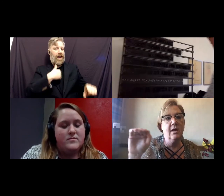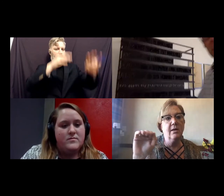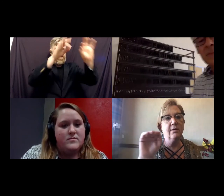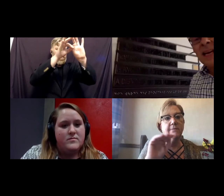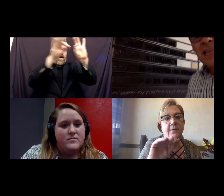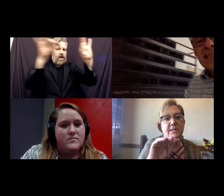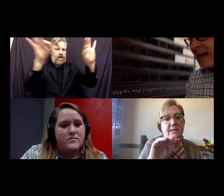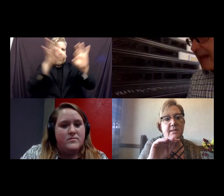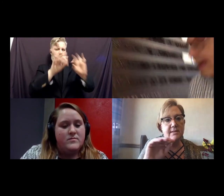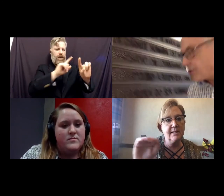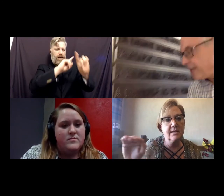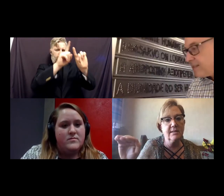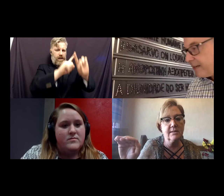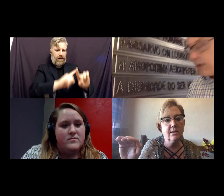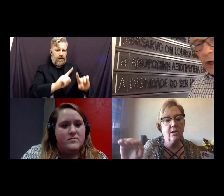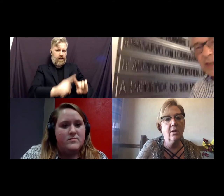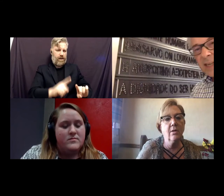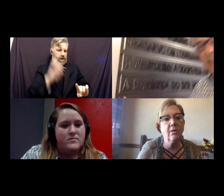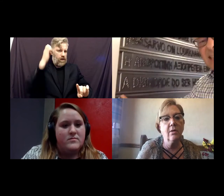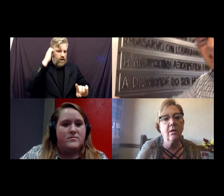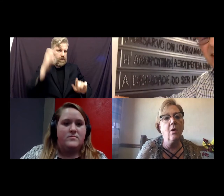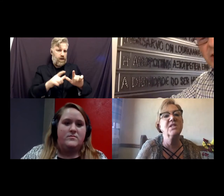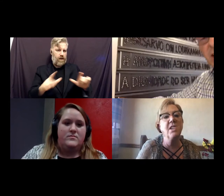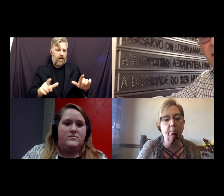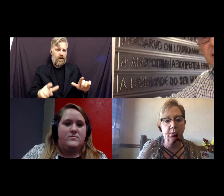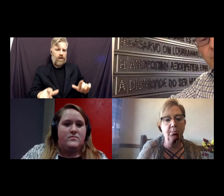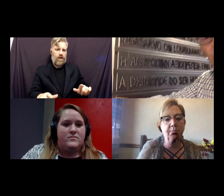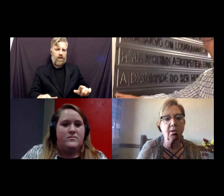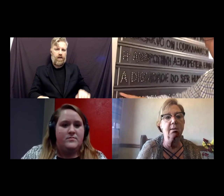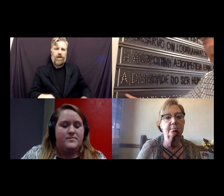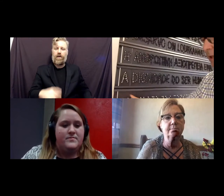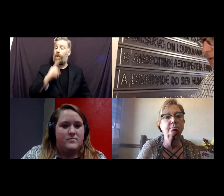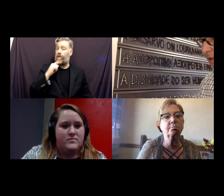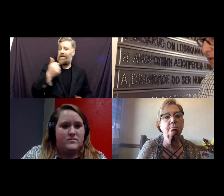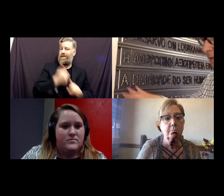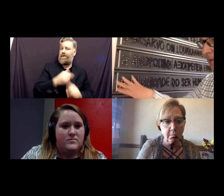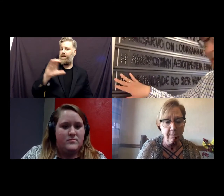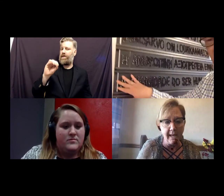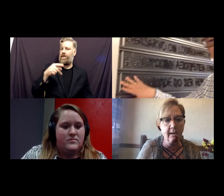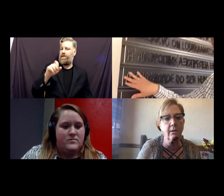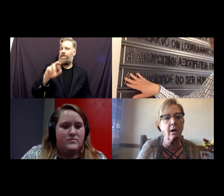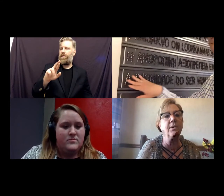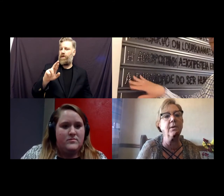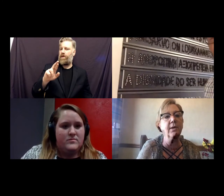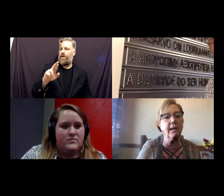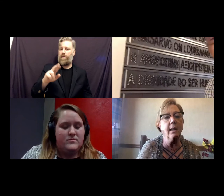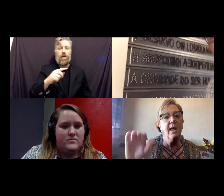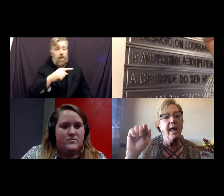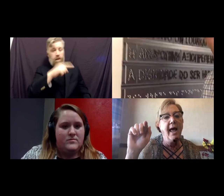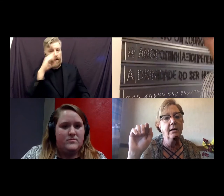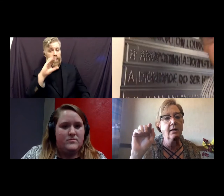languages, the first... Actually, it's terracotta. It's actually burnt terracotta, you know? Black copper,